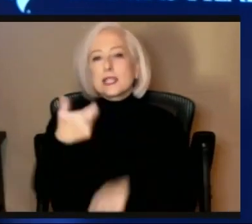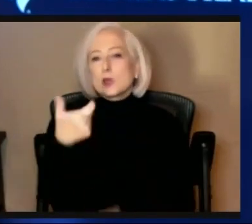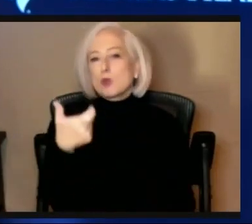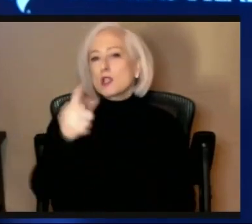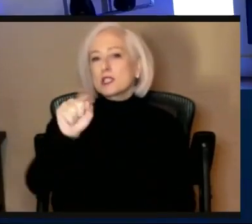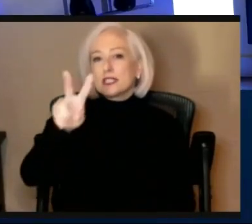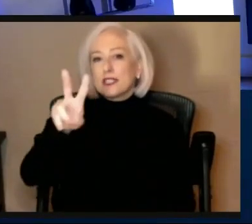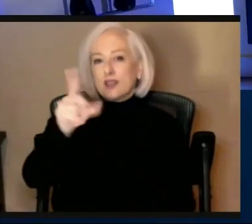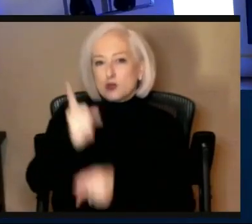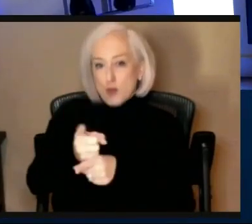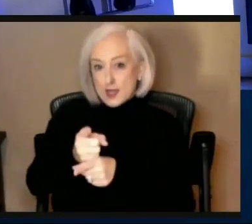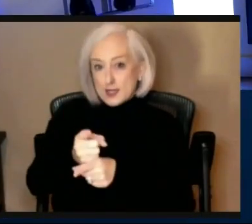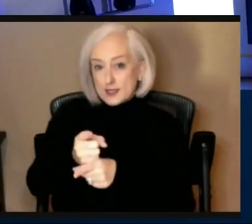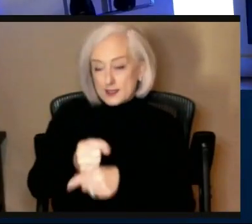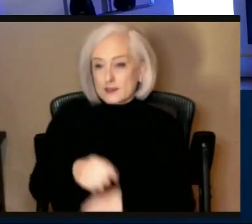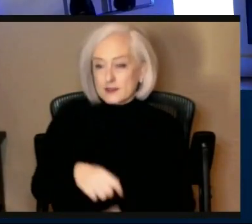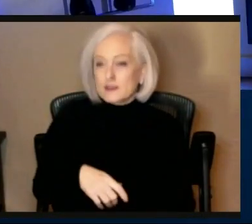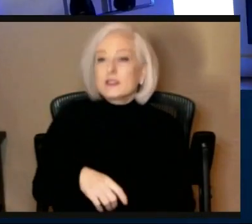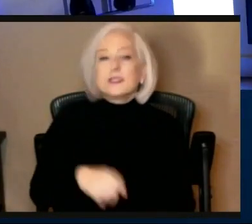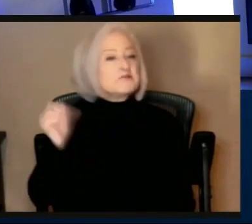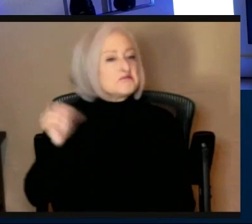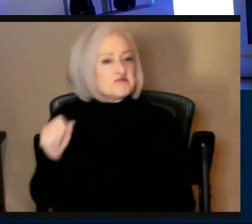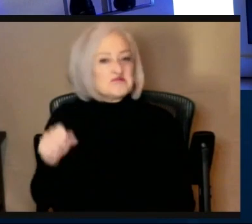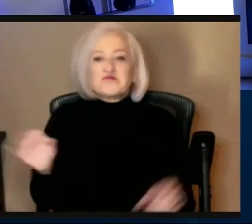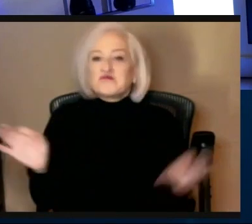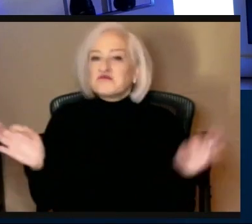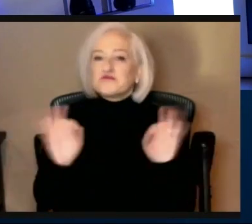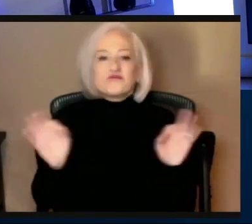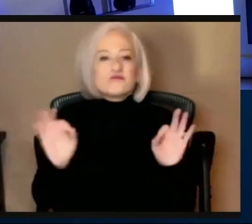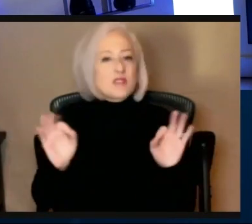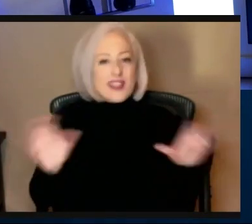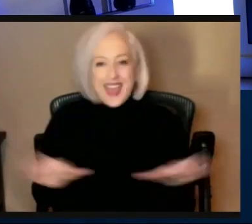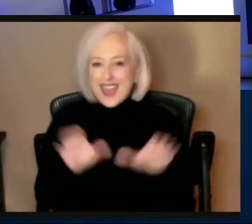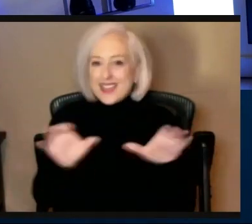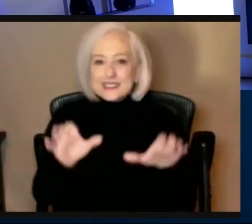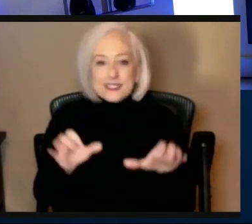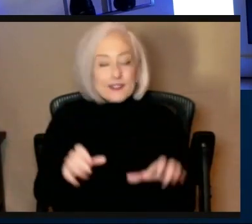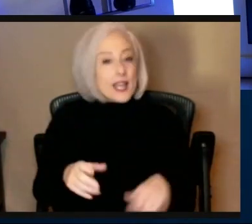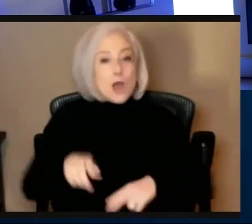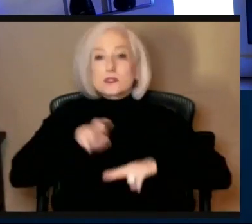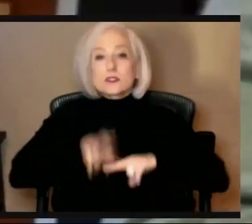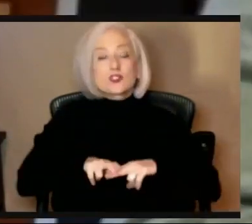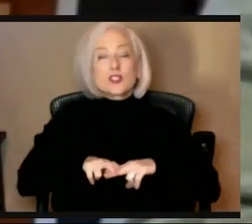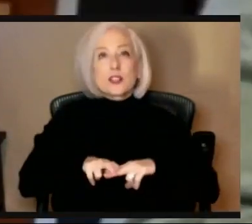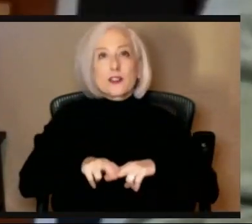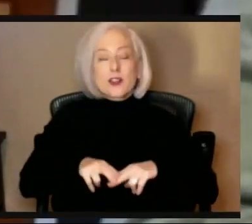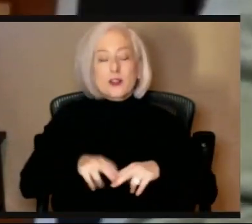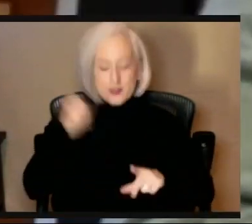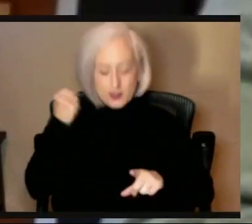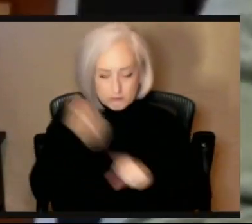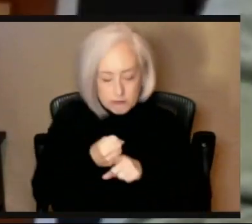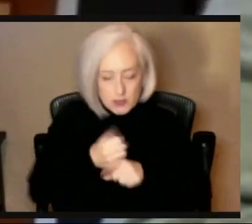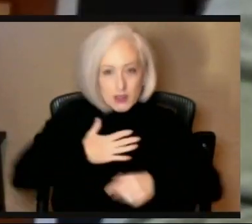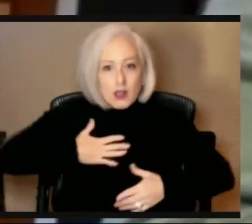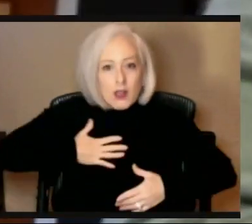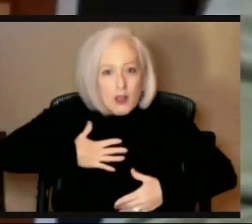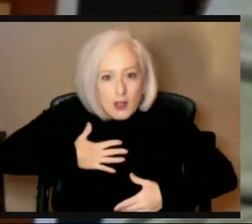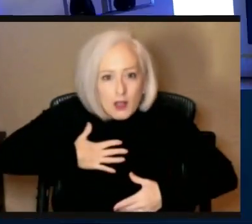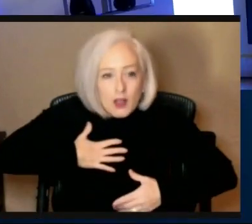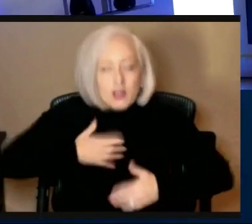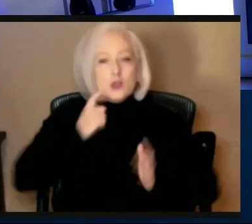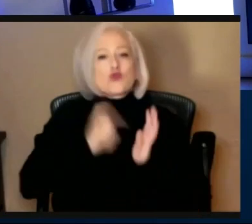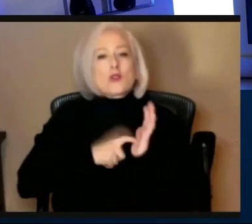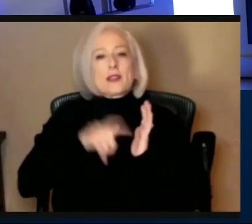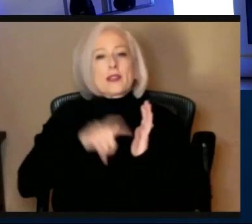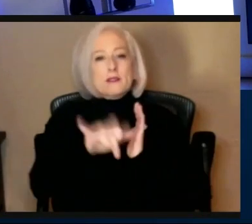memory correct? Nothing provoked it. It just was there all of a sudden, and I recognized it.